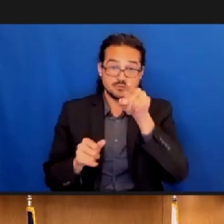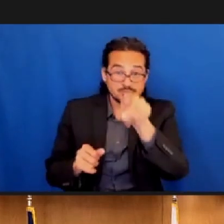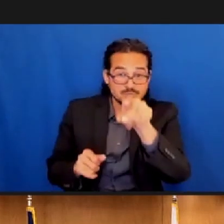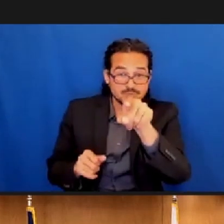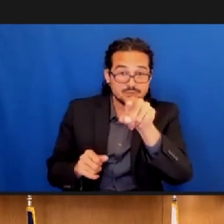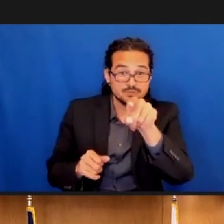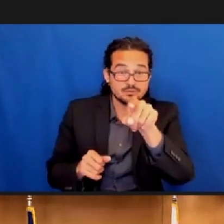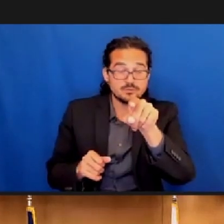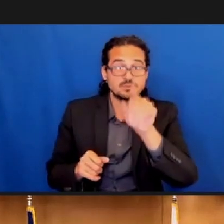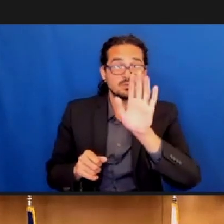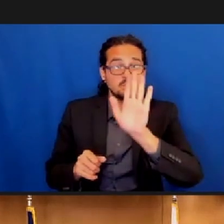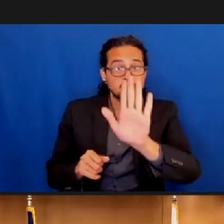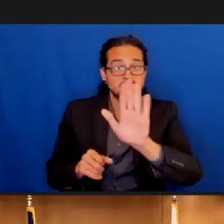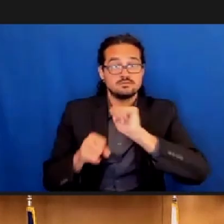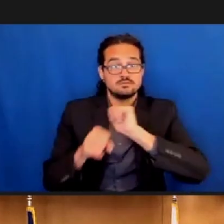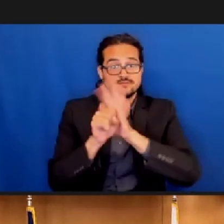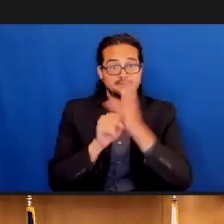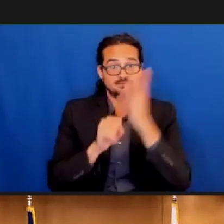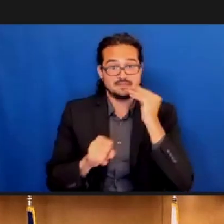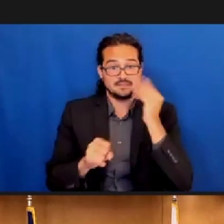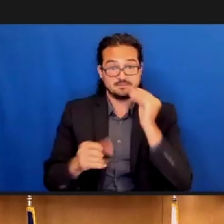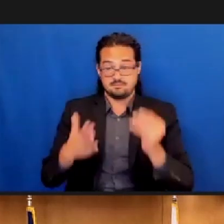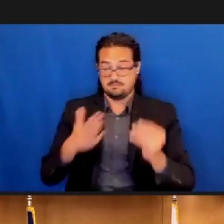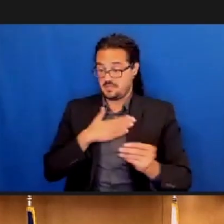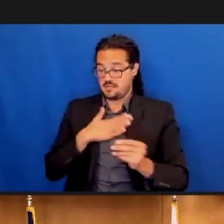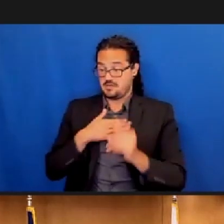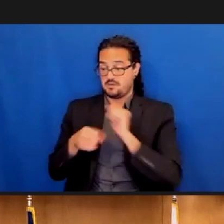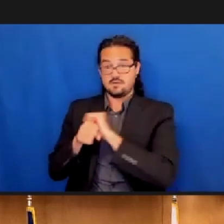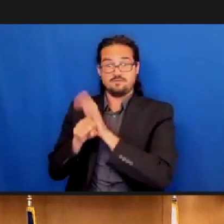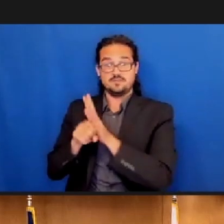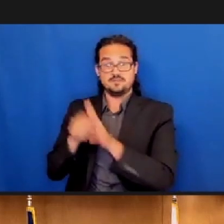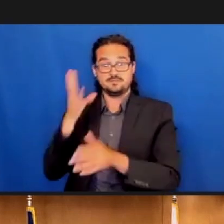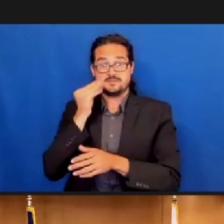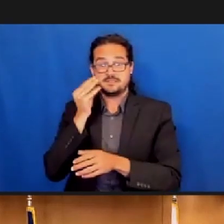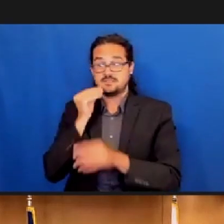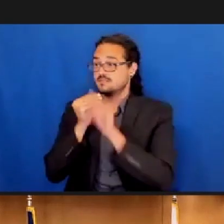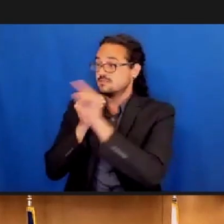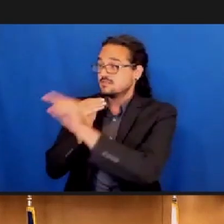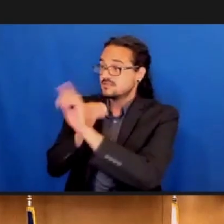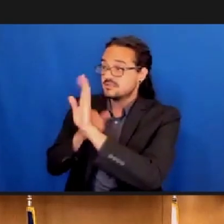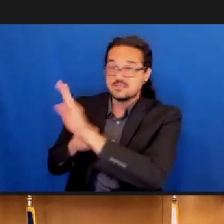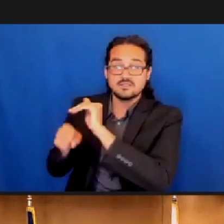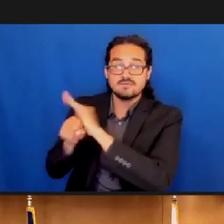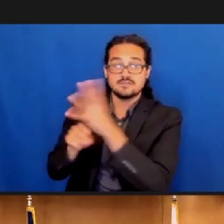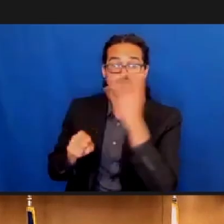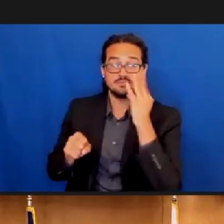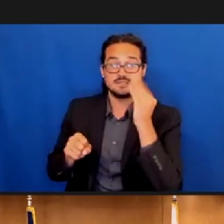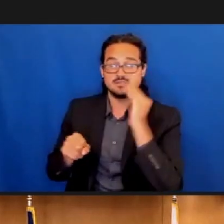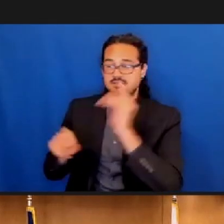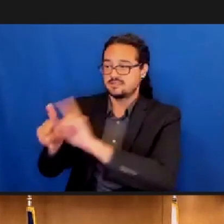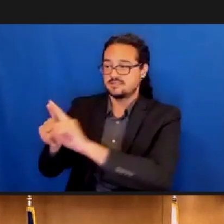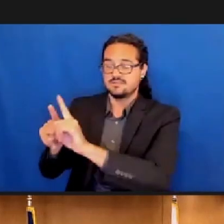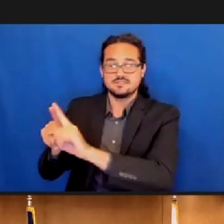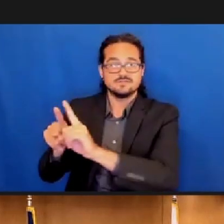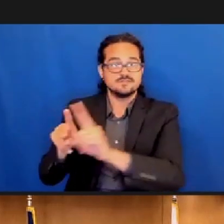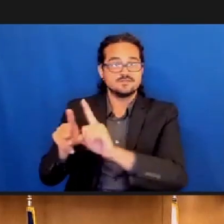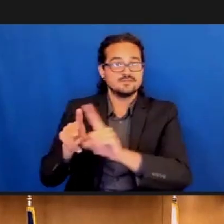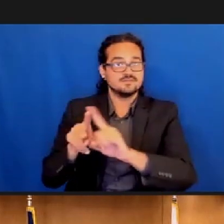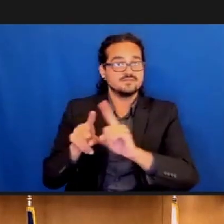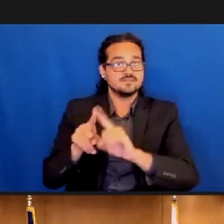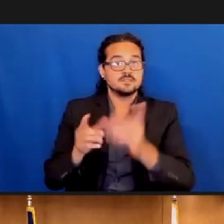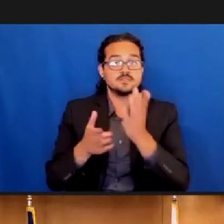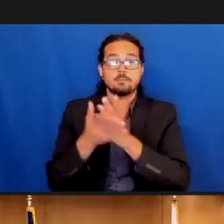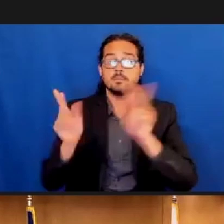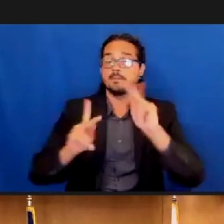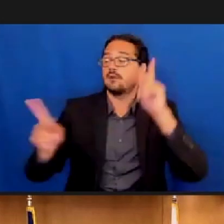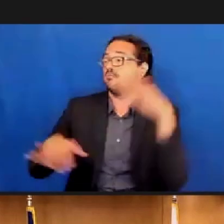levels with reopening. And as Dr. Lisa referenced earlier, not only is this a difficult adjustment for kids getting back to what we once knew